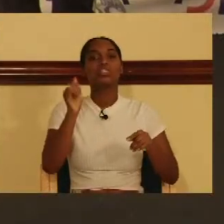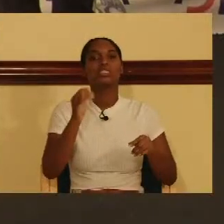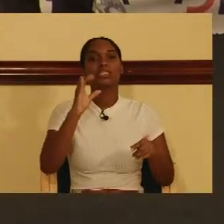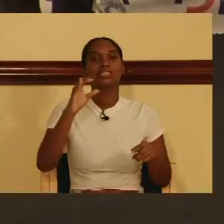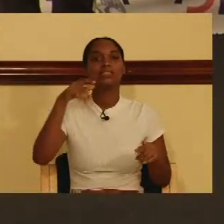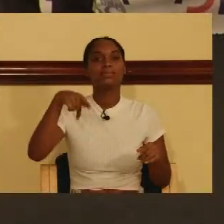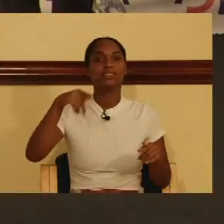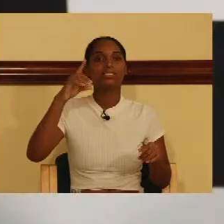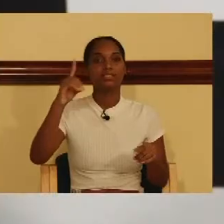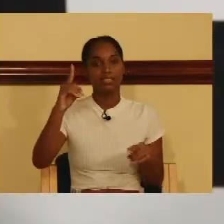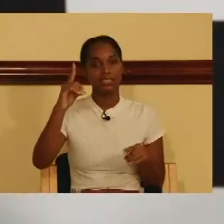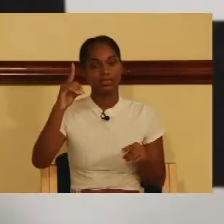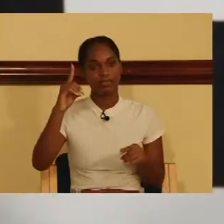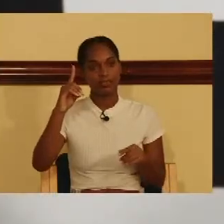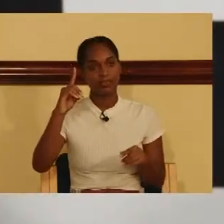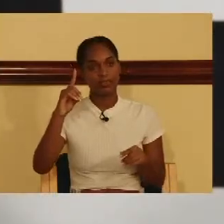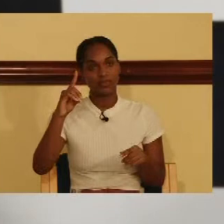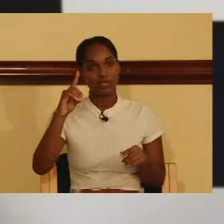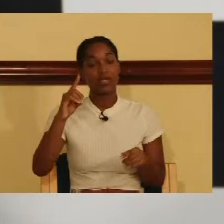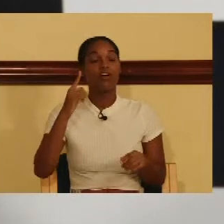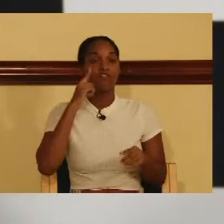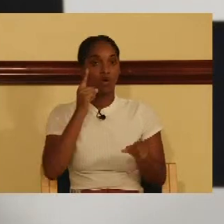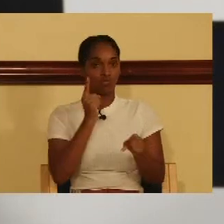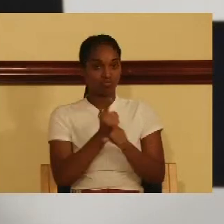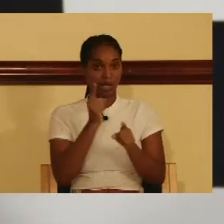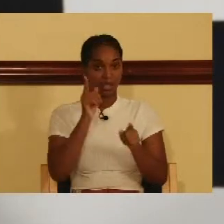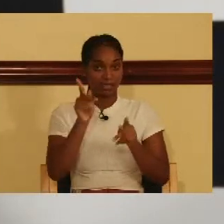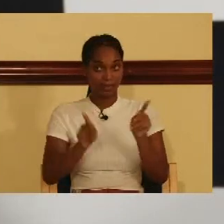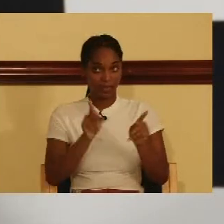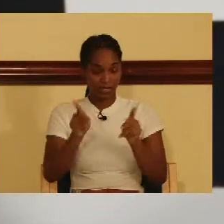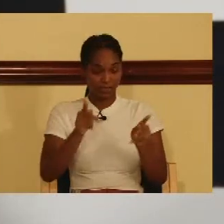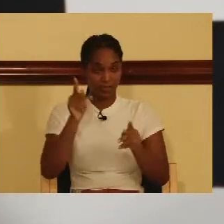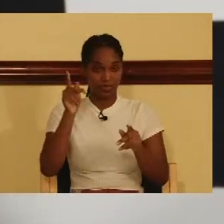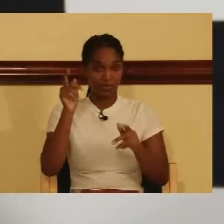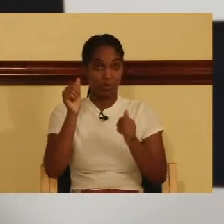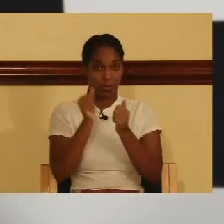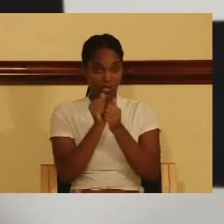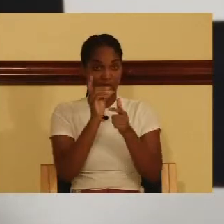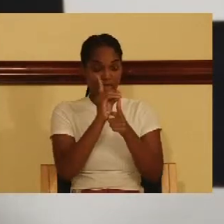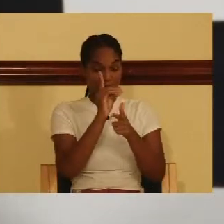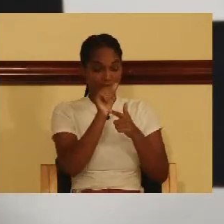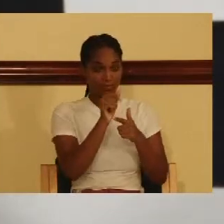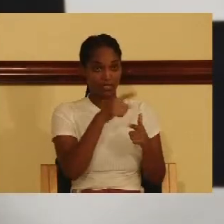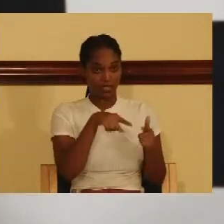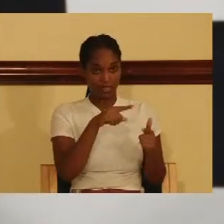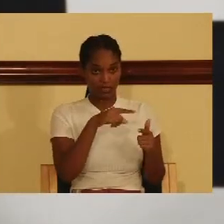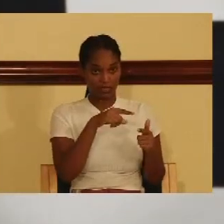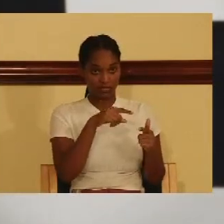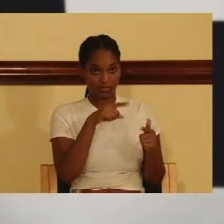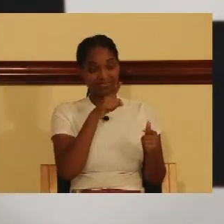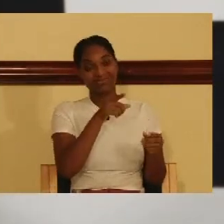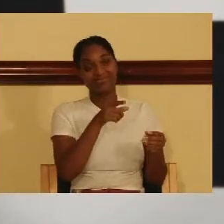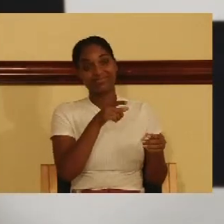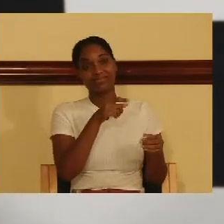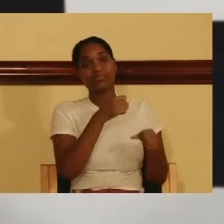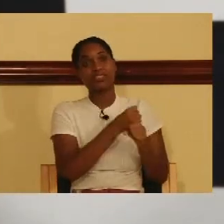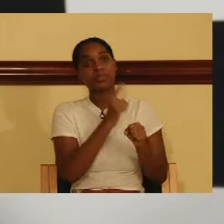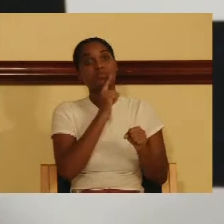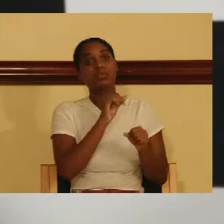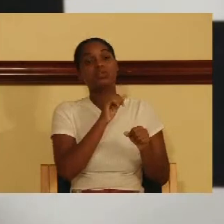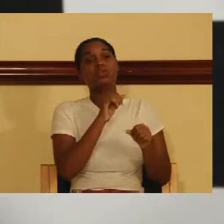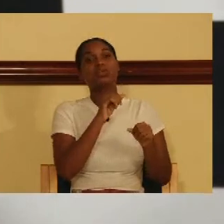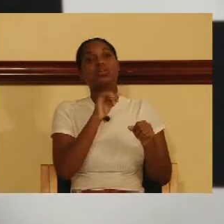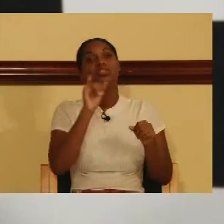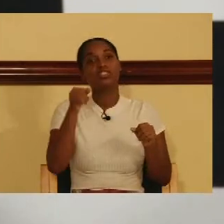Disabilities. So in addition to upholding the rights or stating the rights of persons with disabilities, it establishes the Jamaica Council